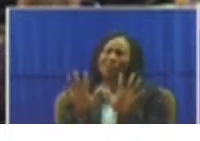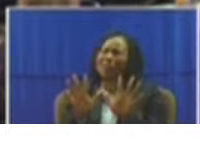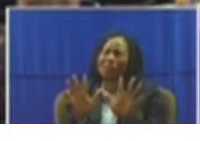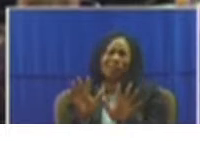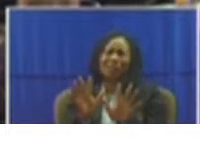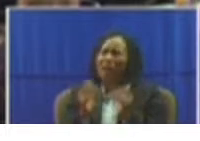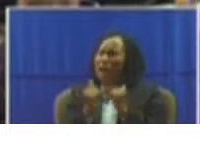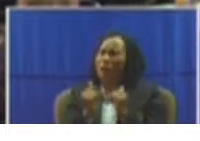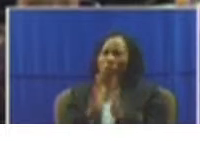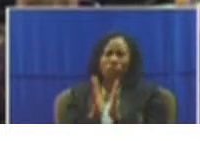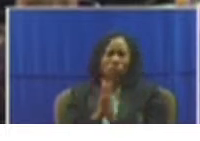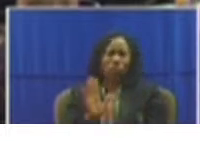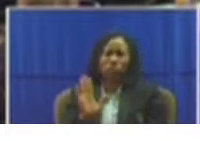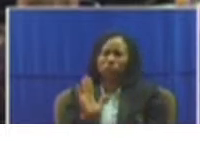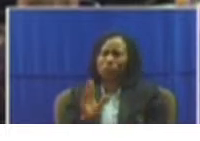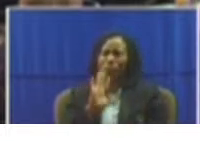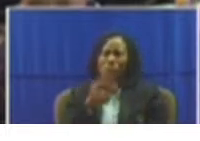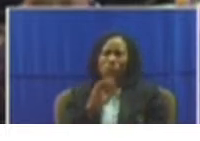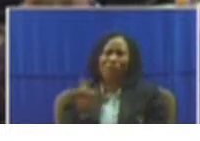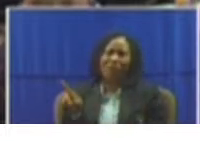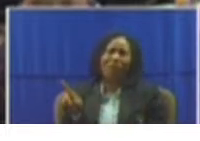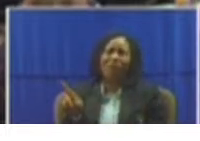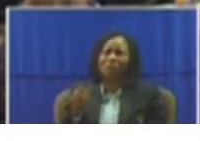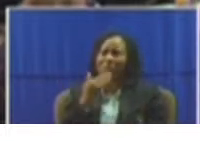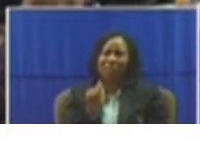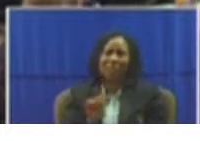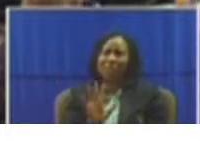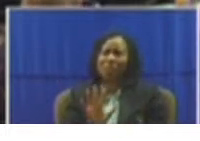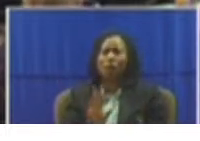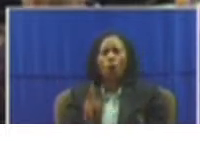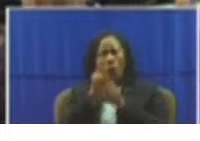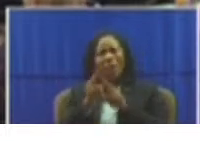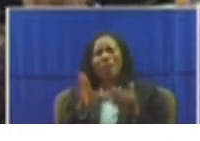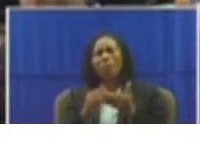please. Order, honorable members. Order.